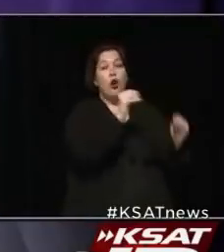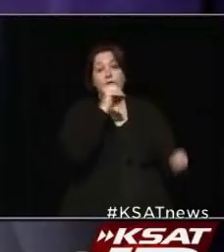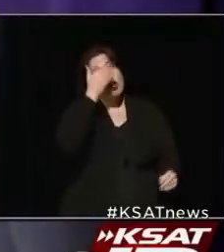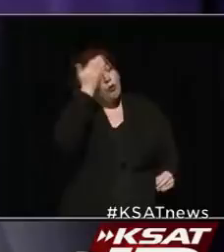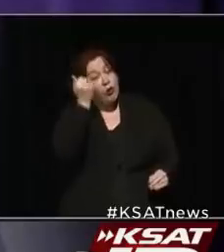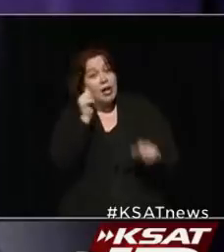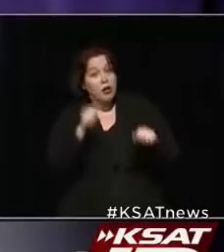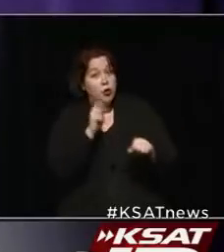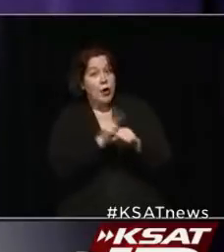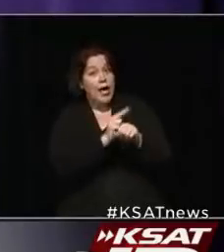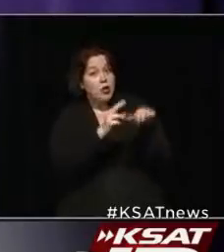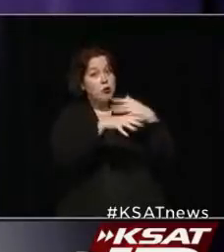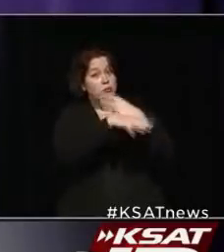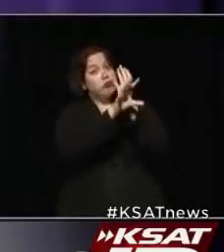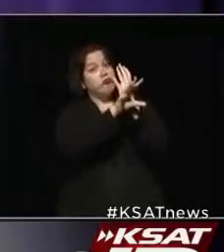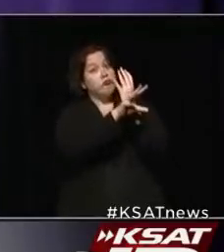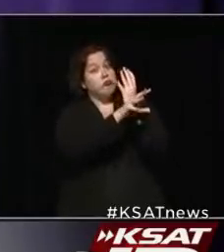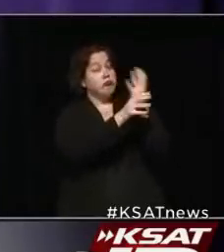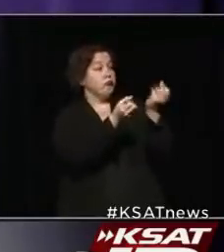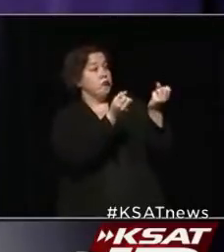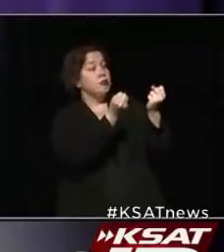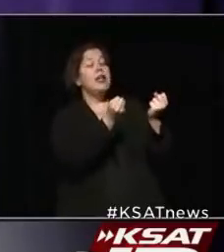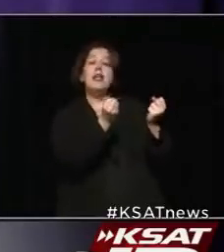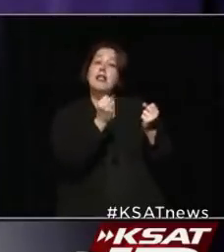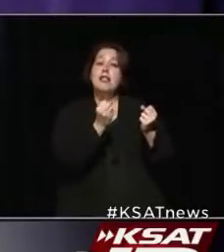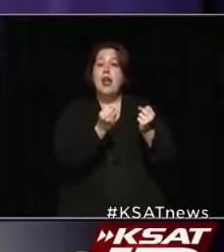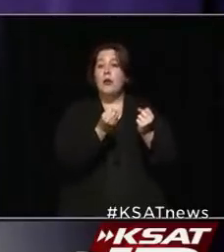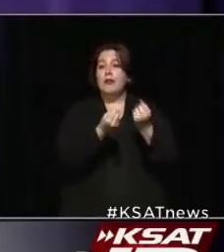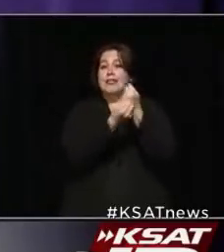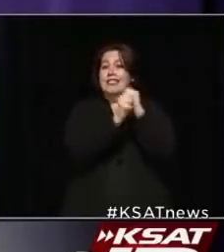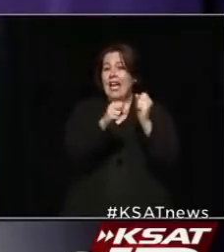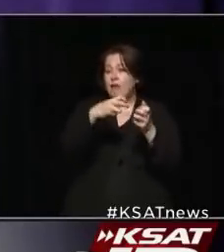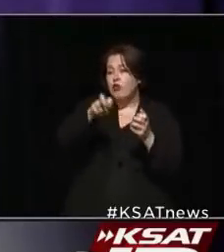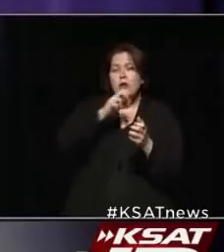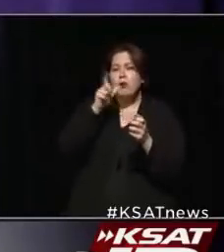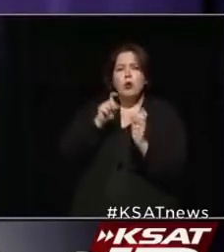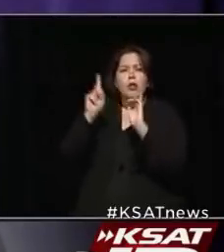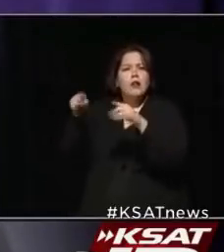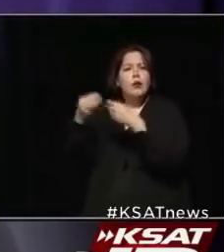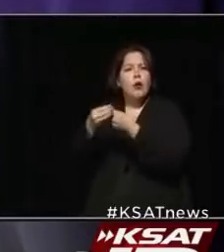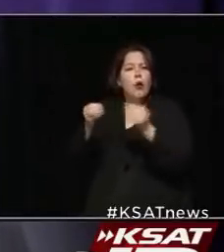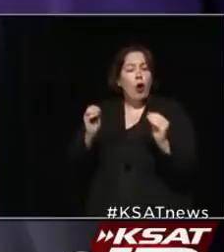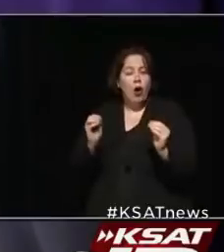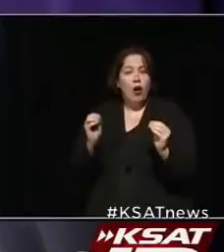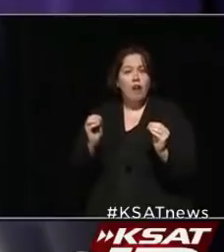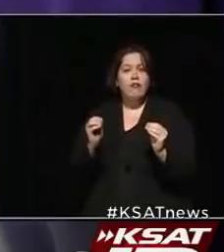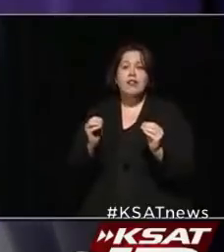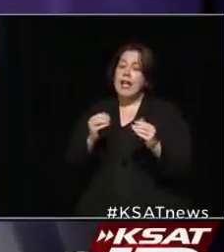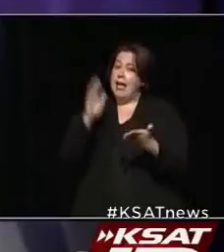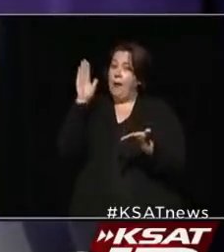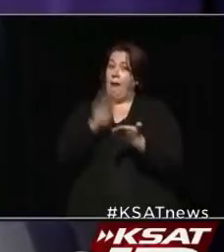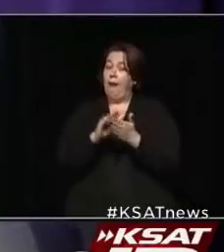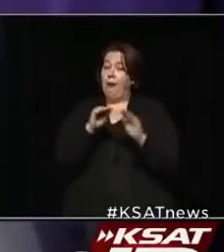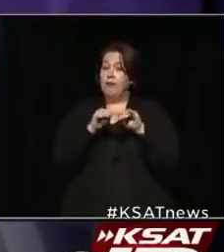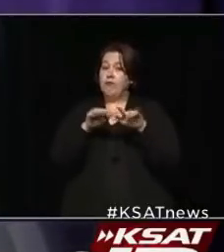use telemedicine, and that will help save a trip to the office, help and the spread of COVID